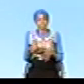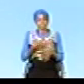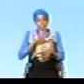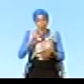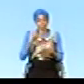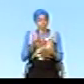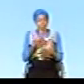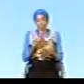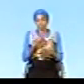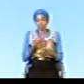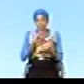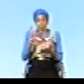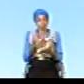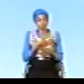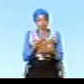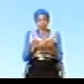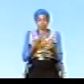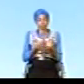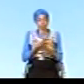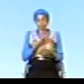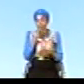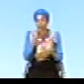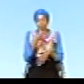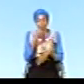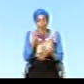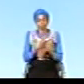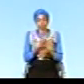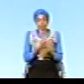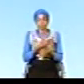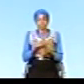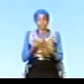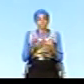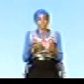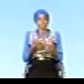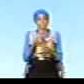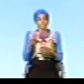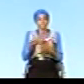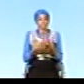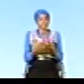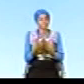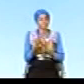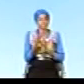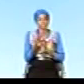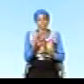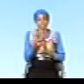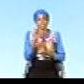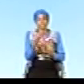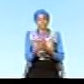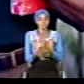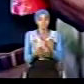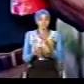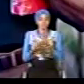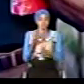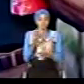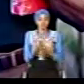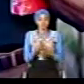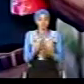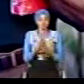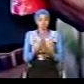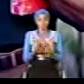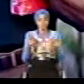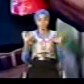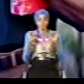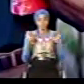the global Easter retreat, and right there in the program, she received a healing, she